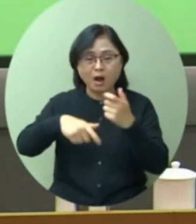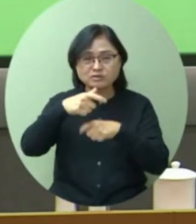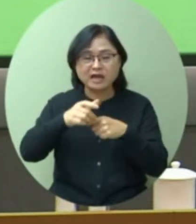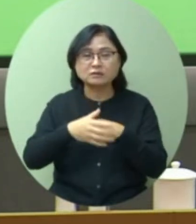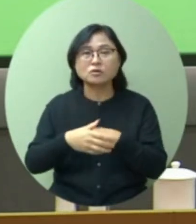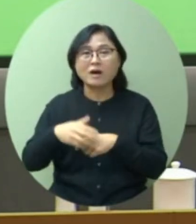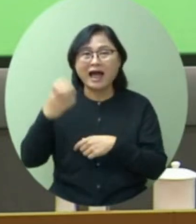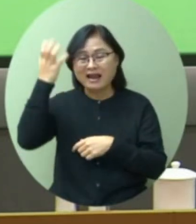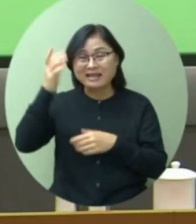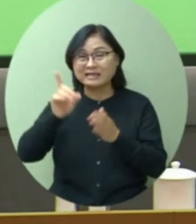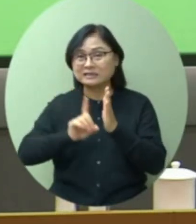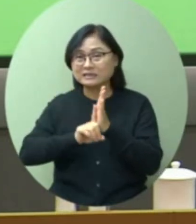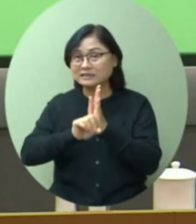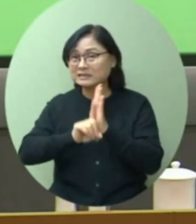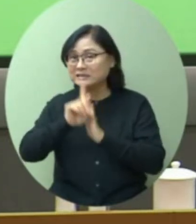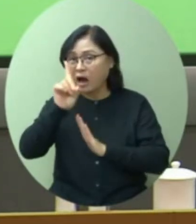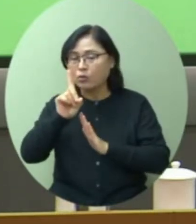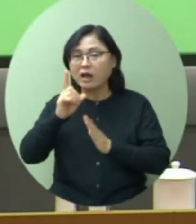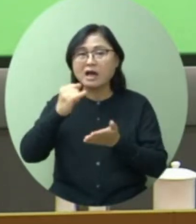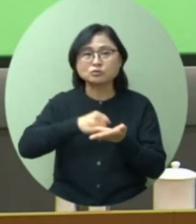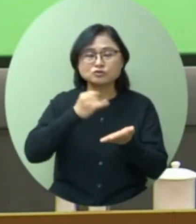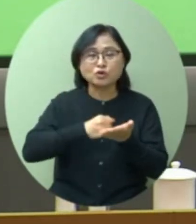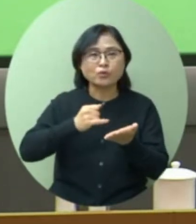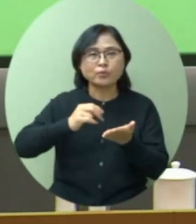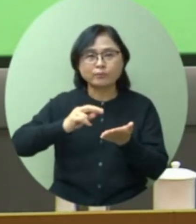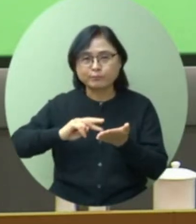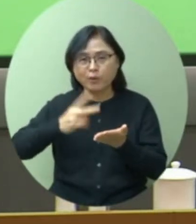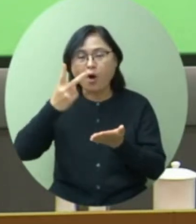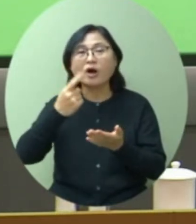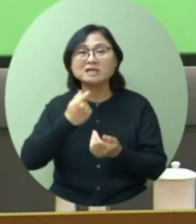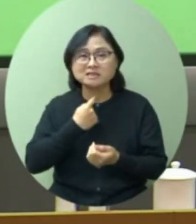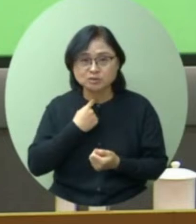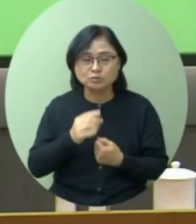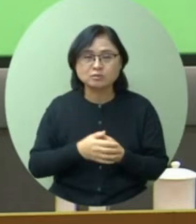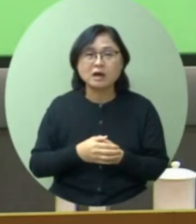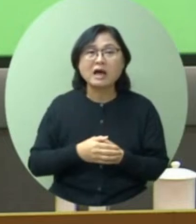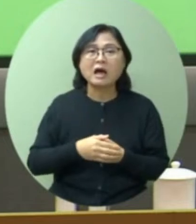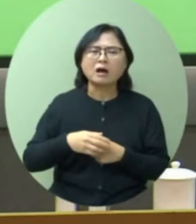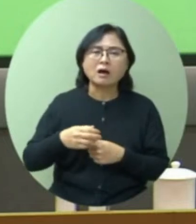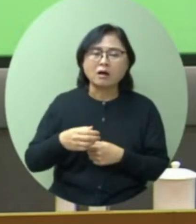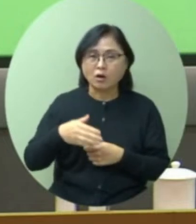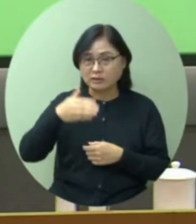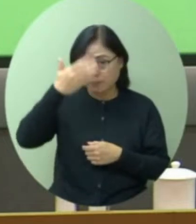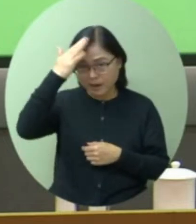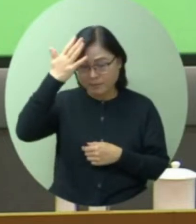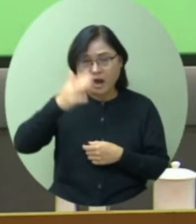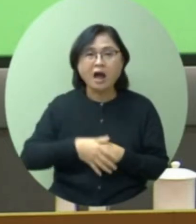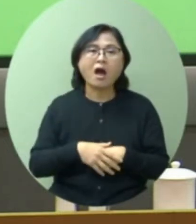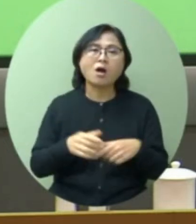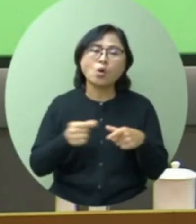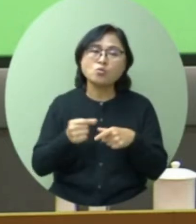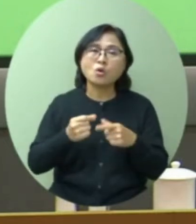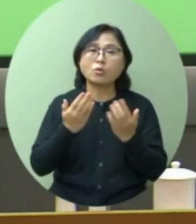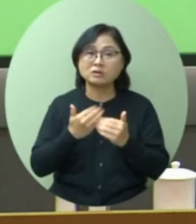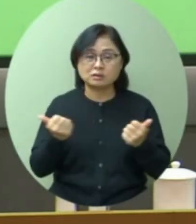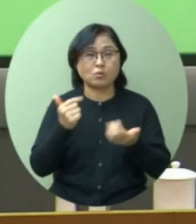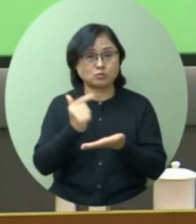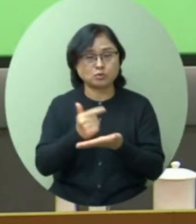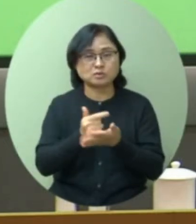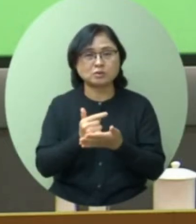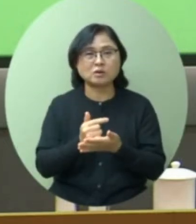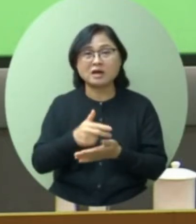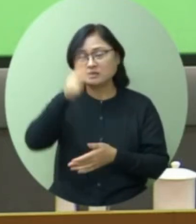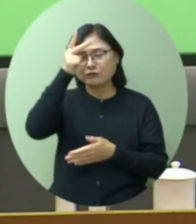asking for the promotion and development of this trade and adjustments for